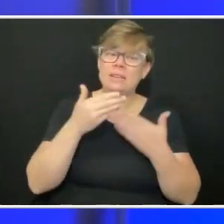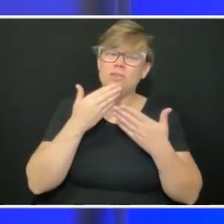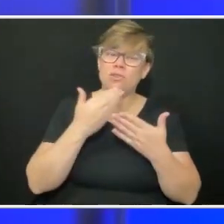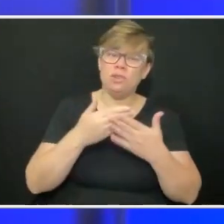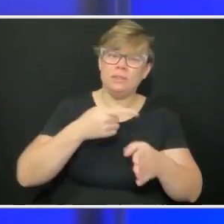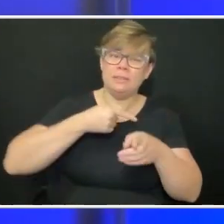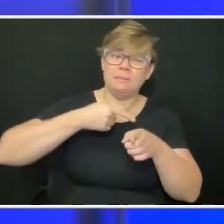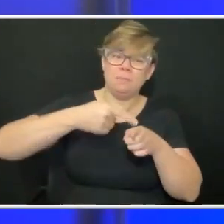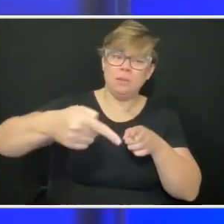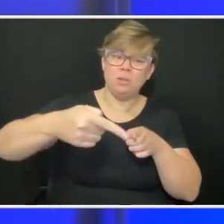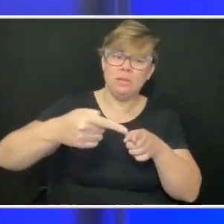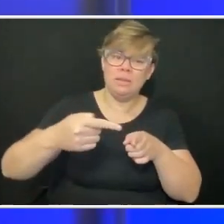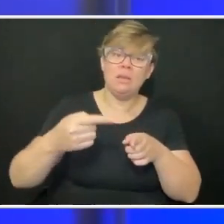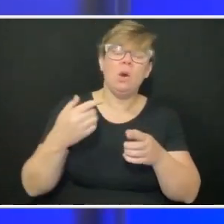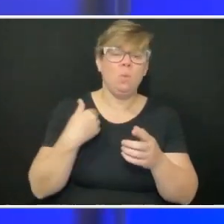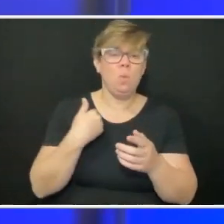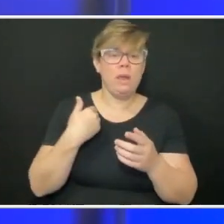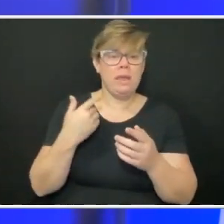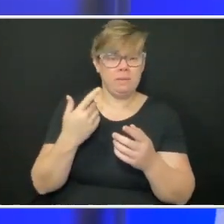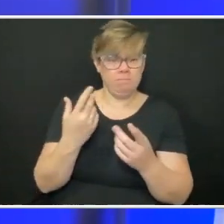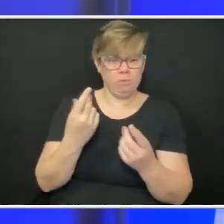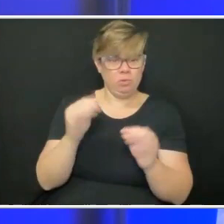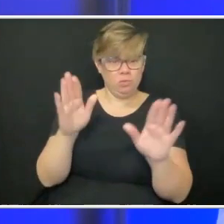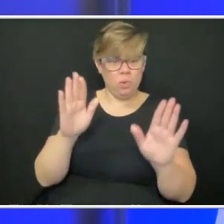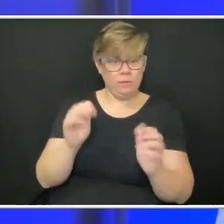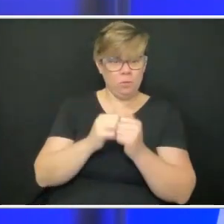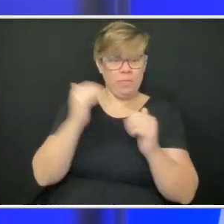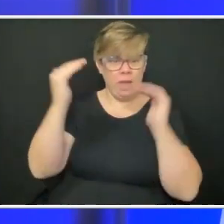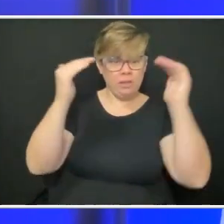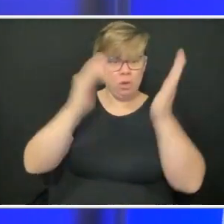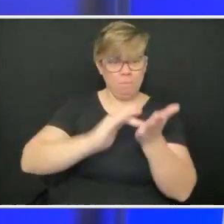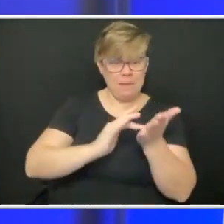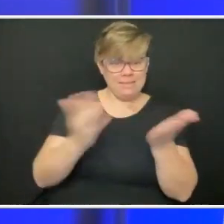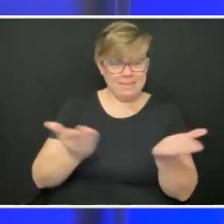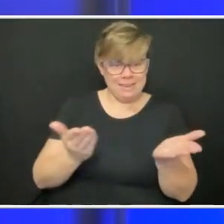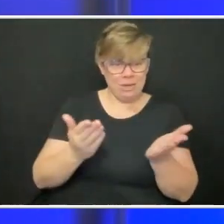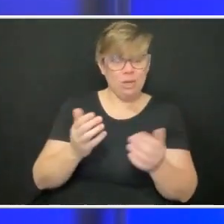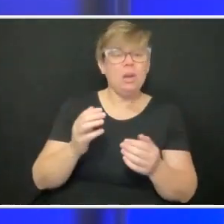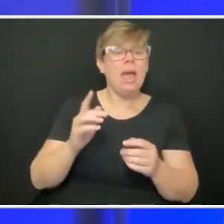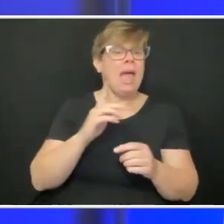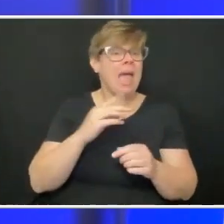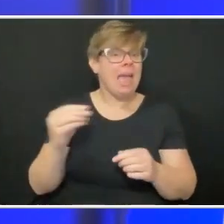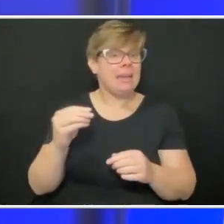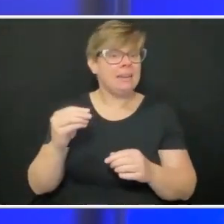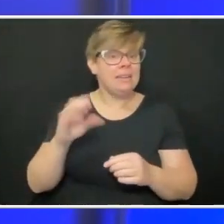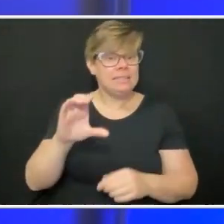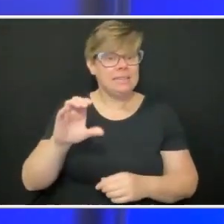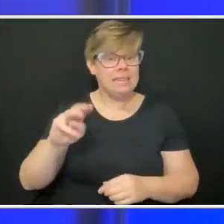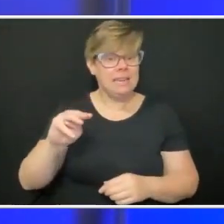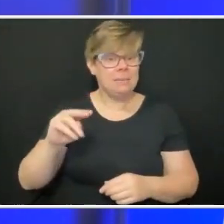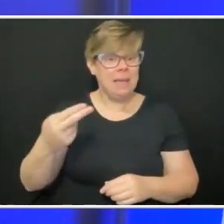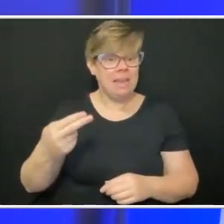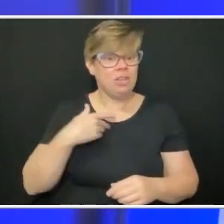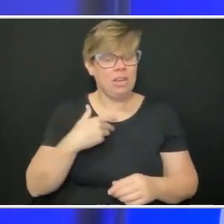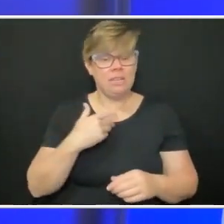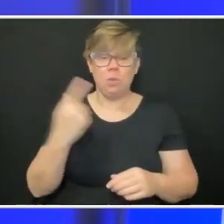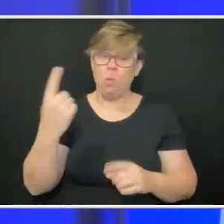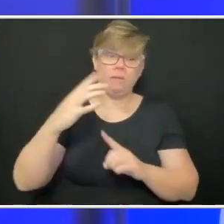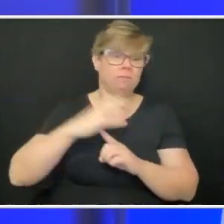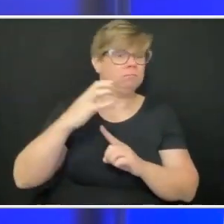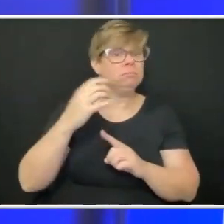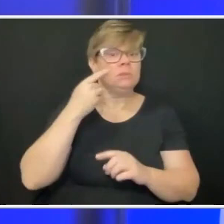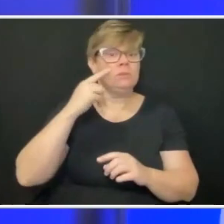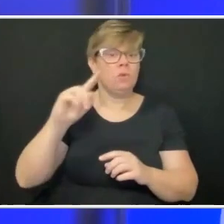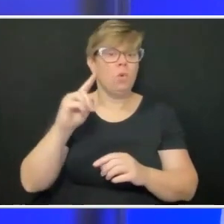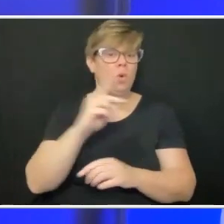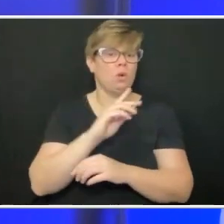job with adult medicine and surgery here, and Children's Mercy is, one of the finest at delivering pediatric care. So it just works well.